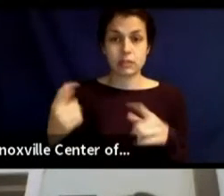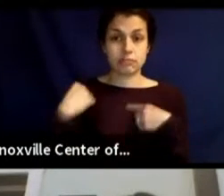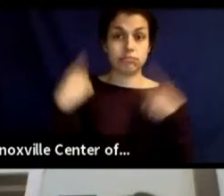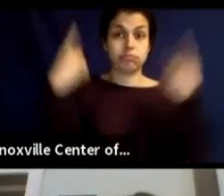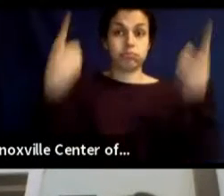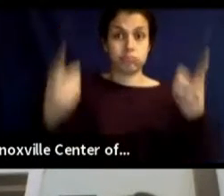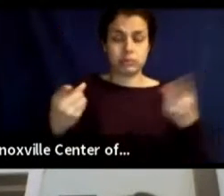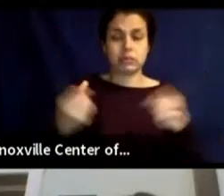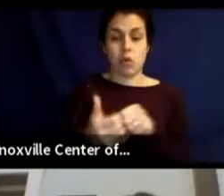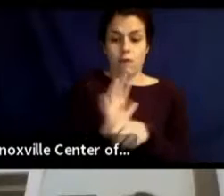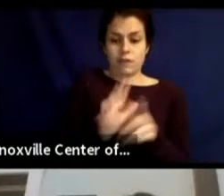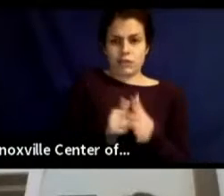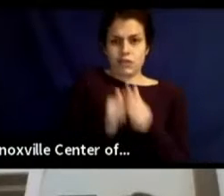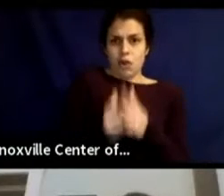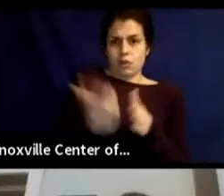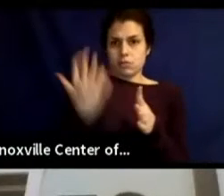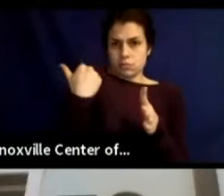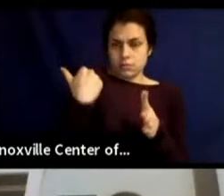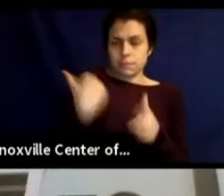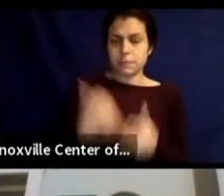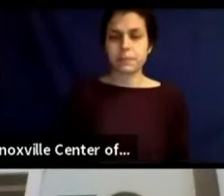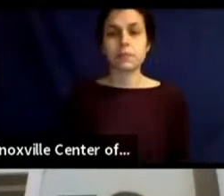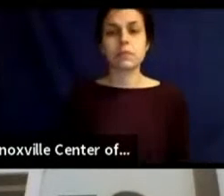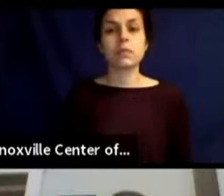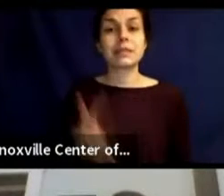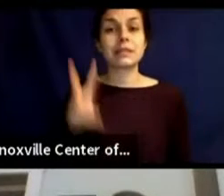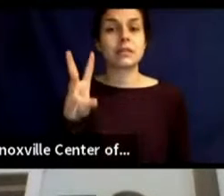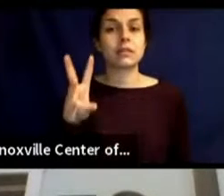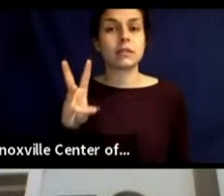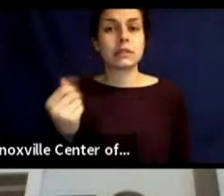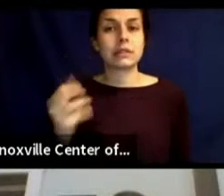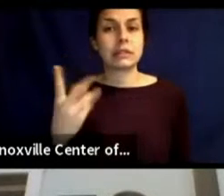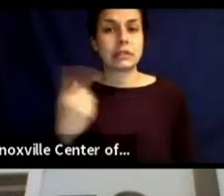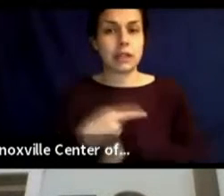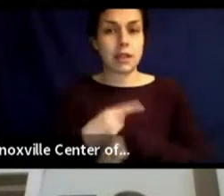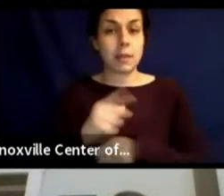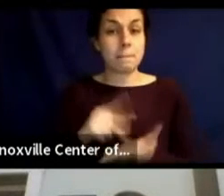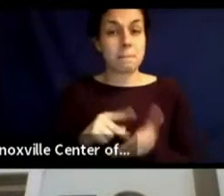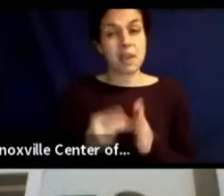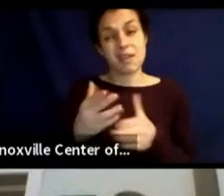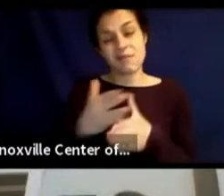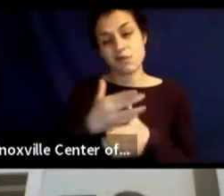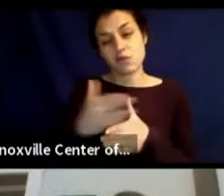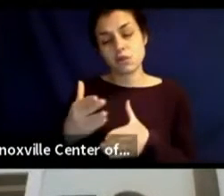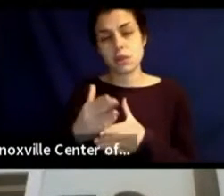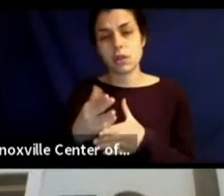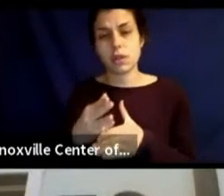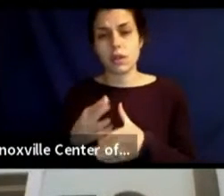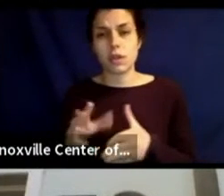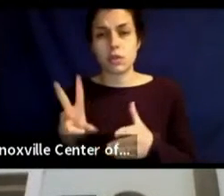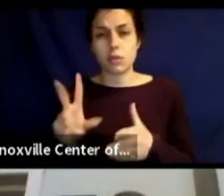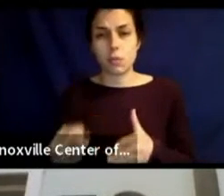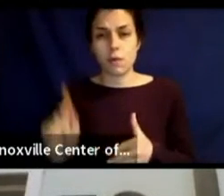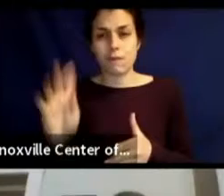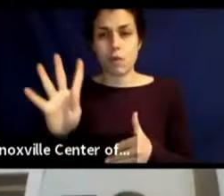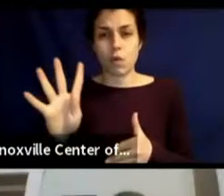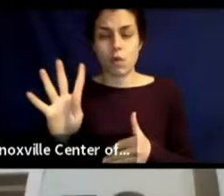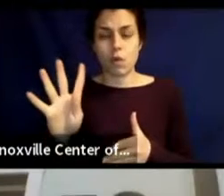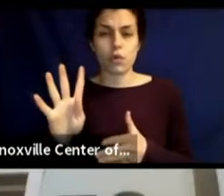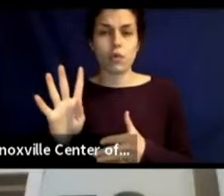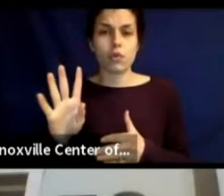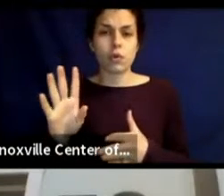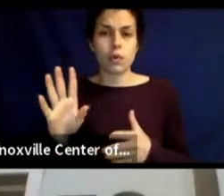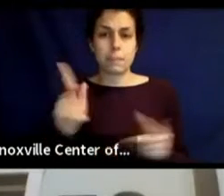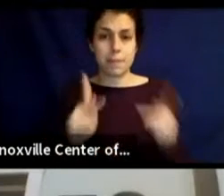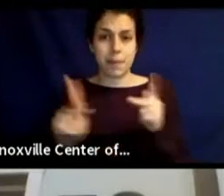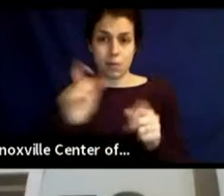pandemic. In the last 16 days, that leads to an average of 3.4 individuals every day. So what Dr. Buchanan said earlier